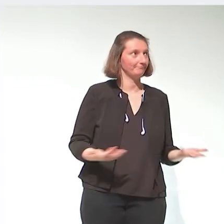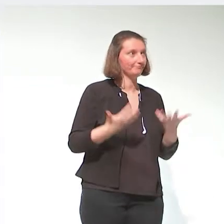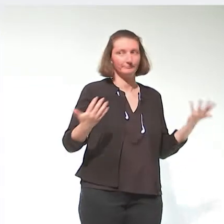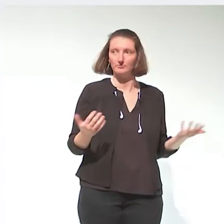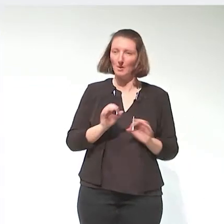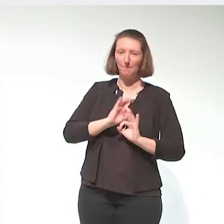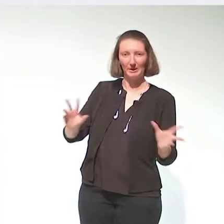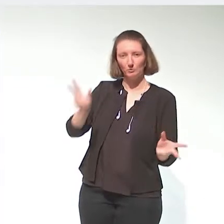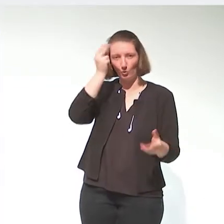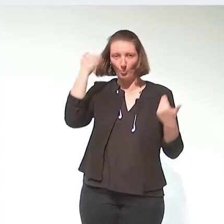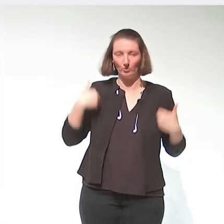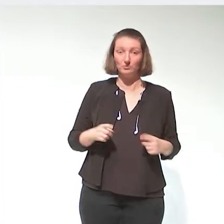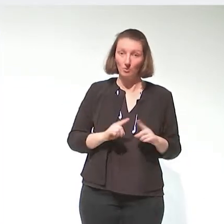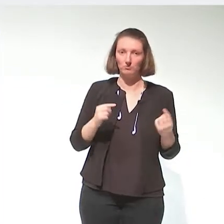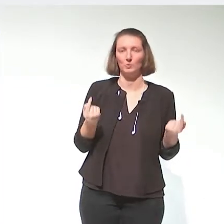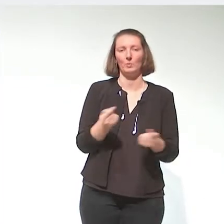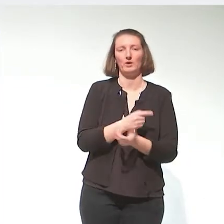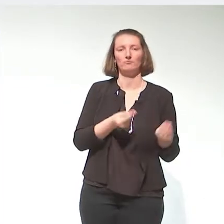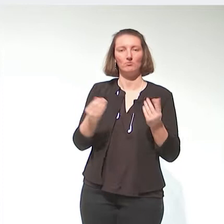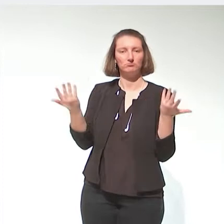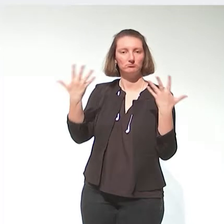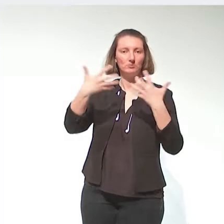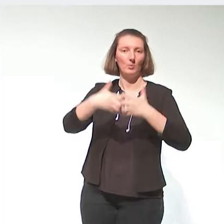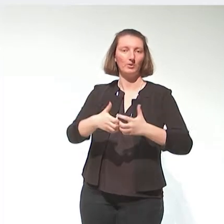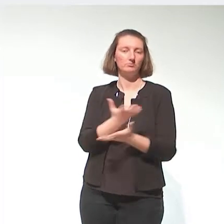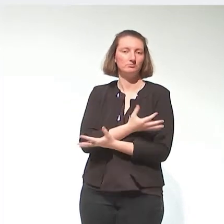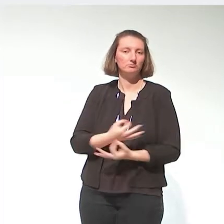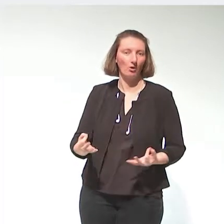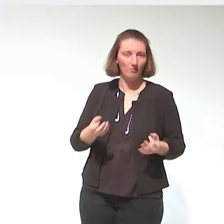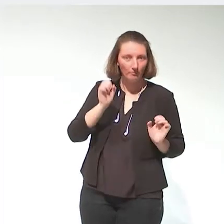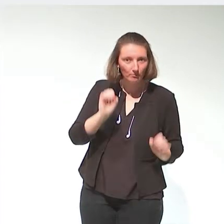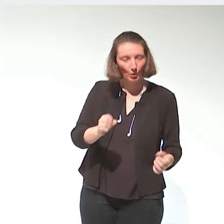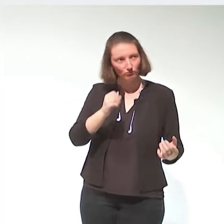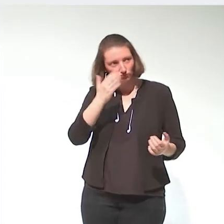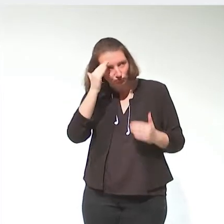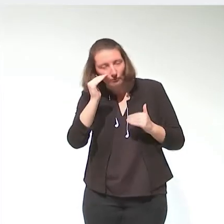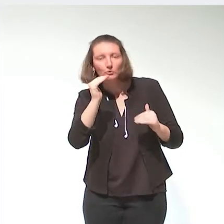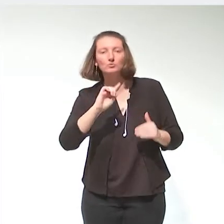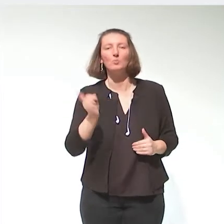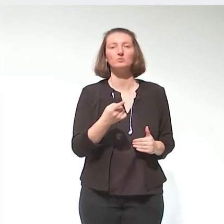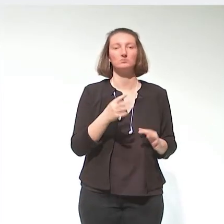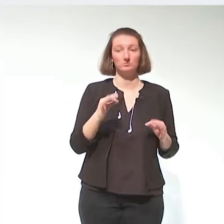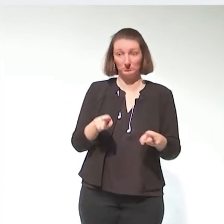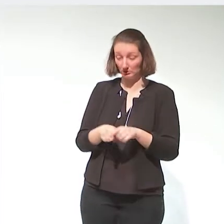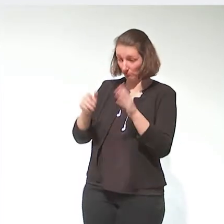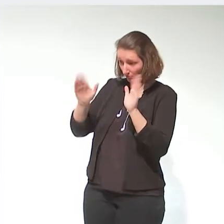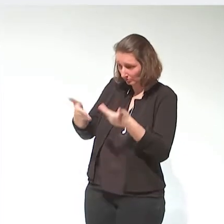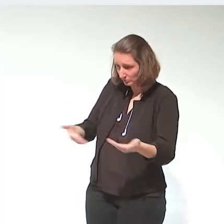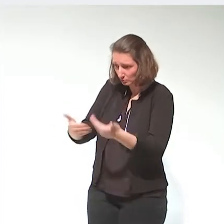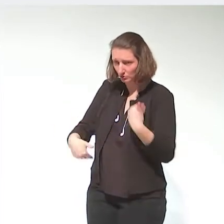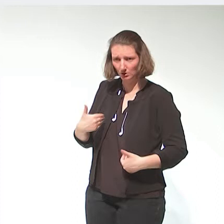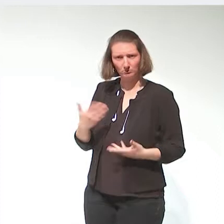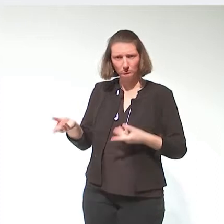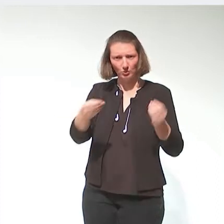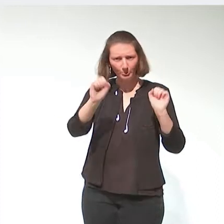Disabled persons should no longer be misunderstood. They should be able to find restored serenity